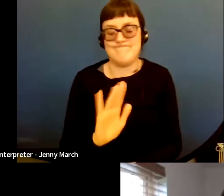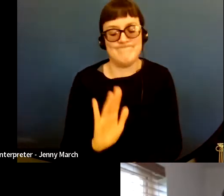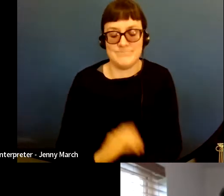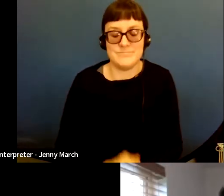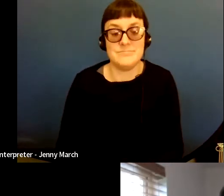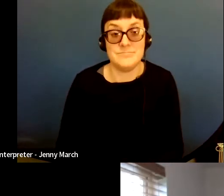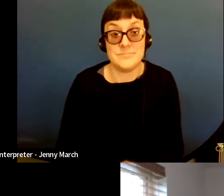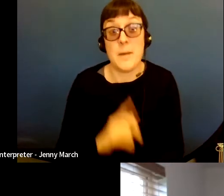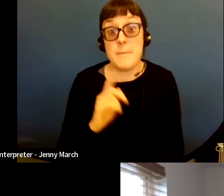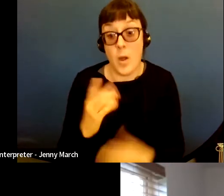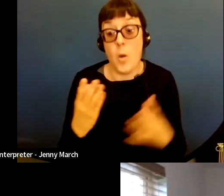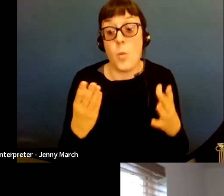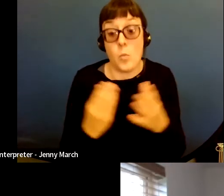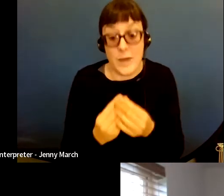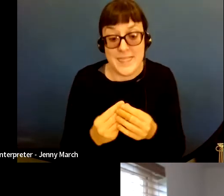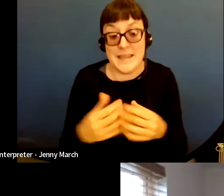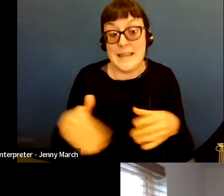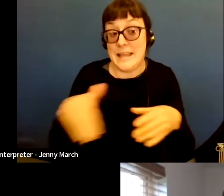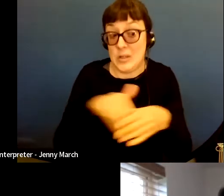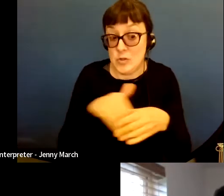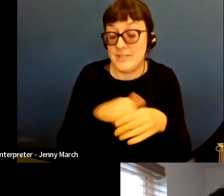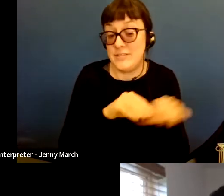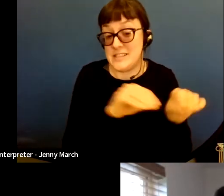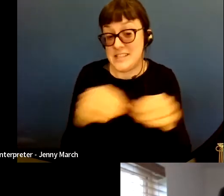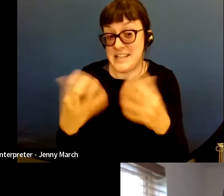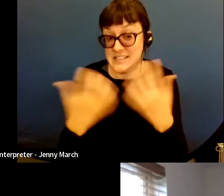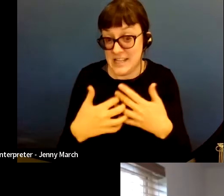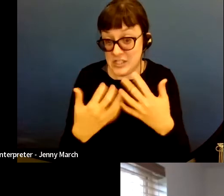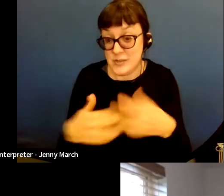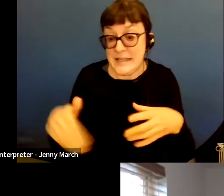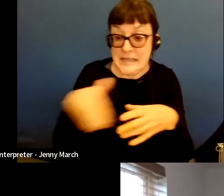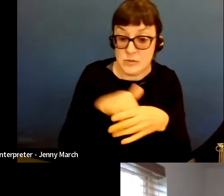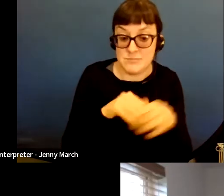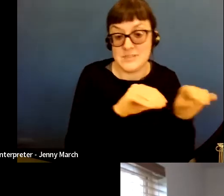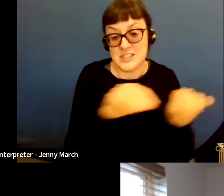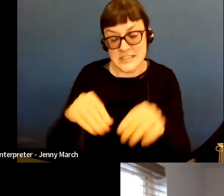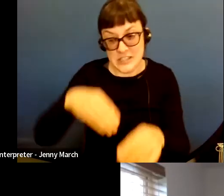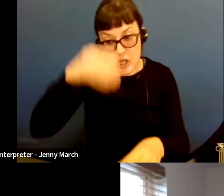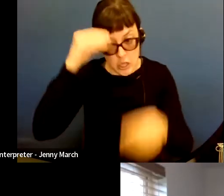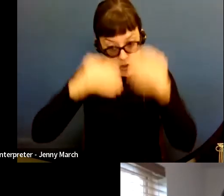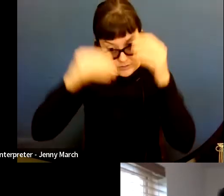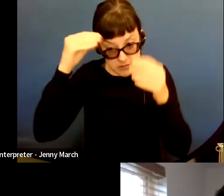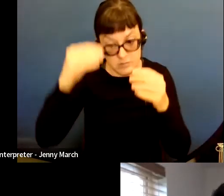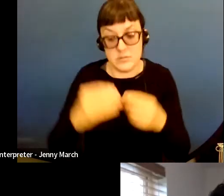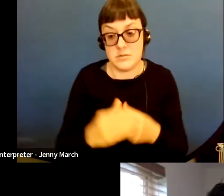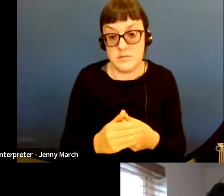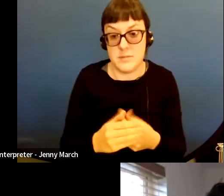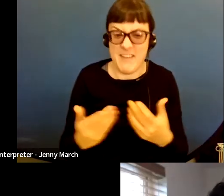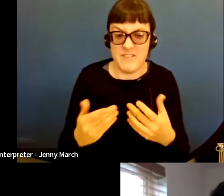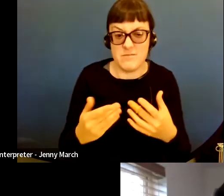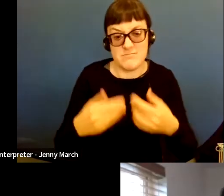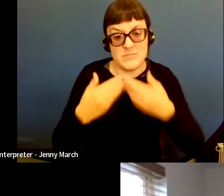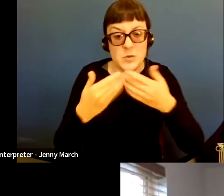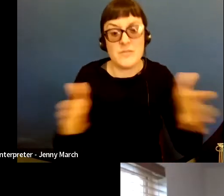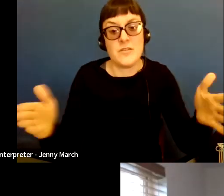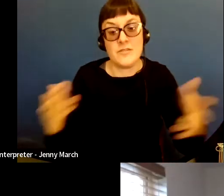the incorporation of inclusive educational technology into our teaching and learning practices and the build out of a universal design